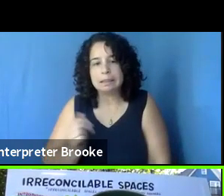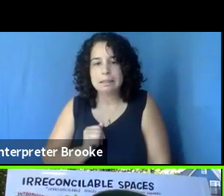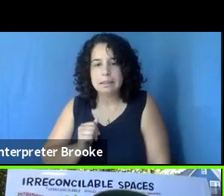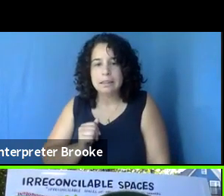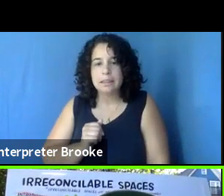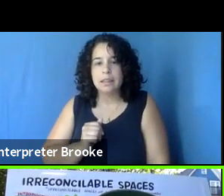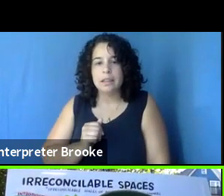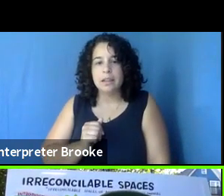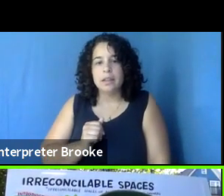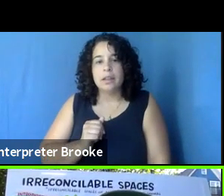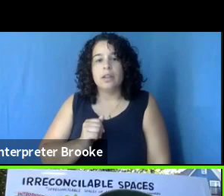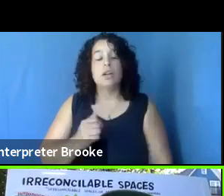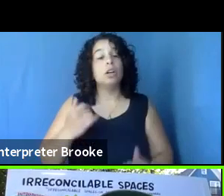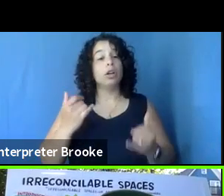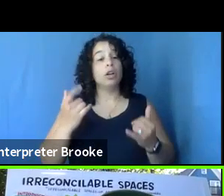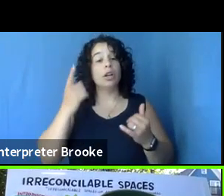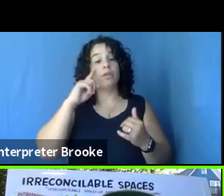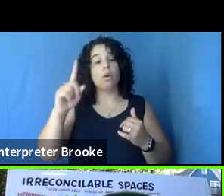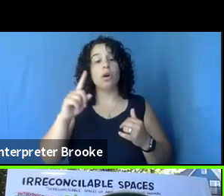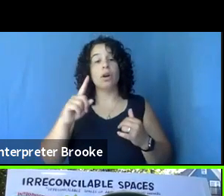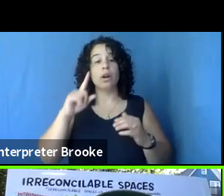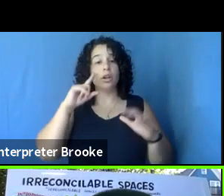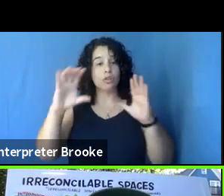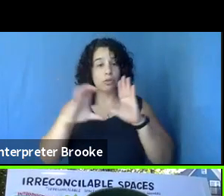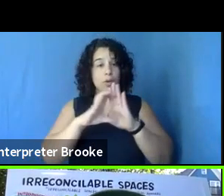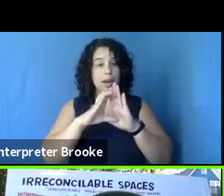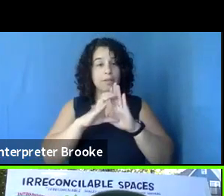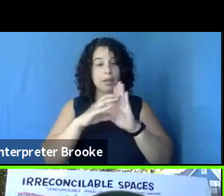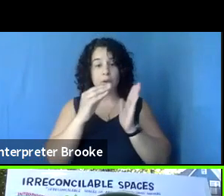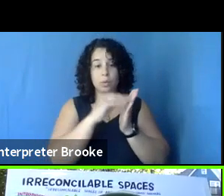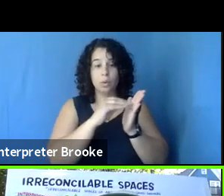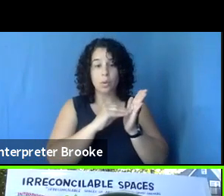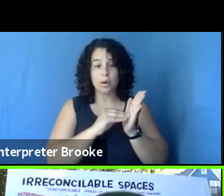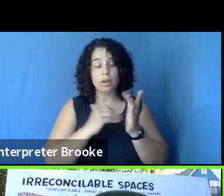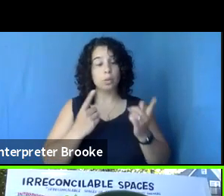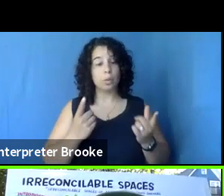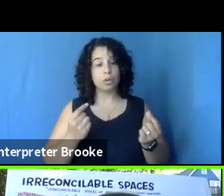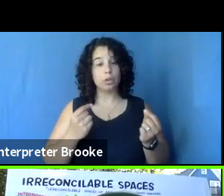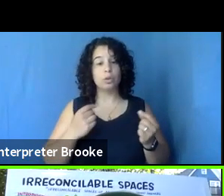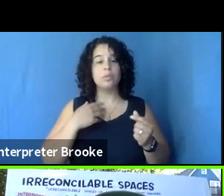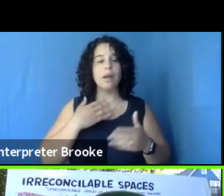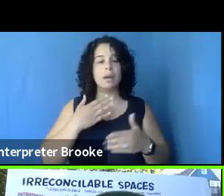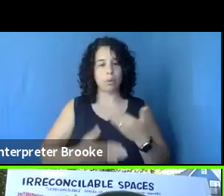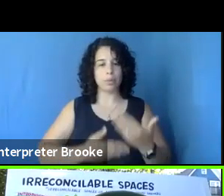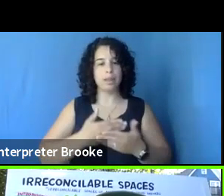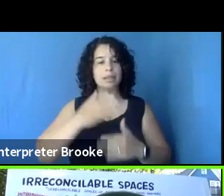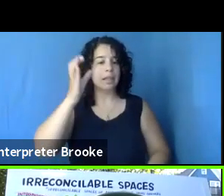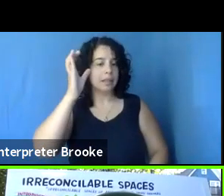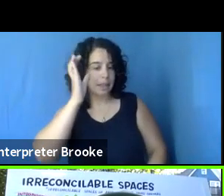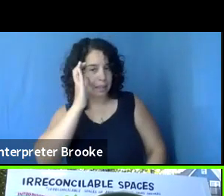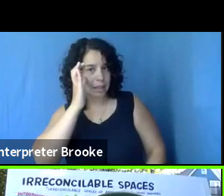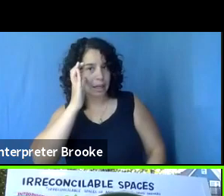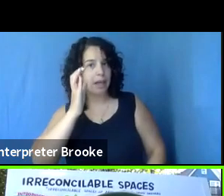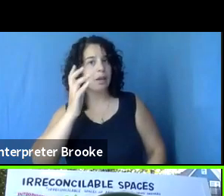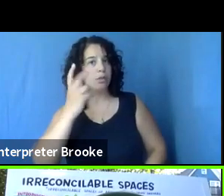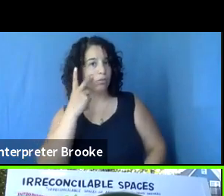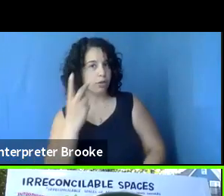recording, the practice of listening, witnessing, and reflecting back the work all of you are doing is,